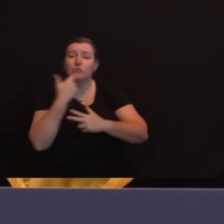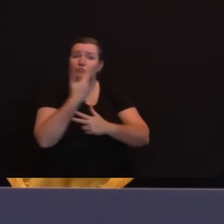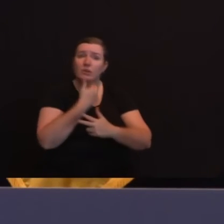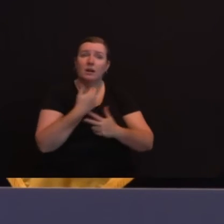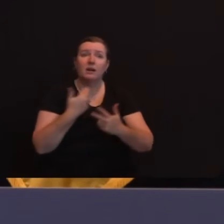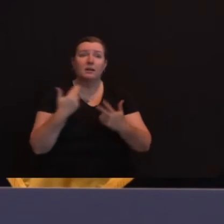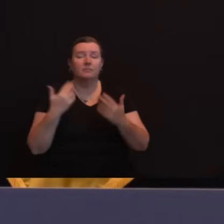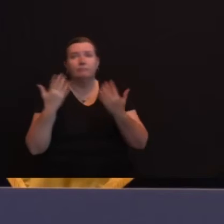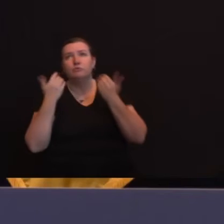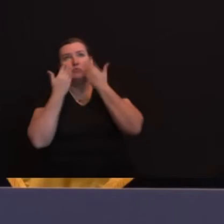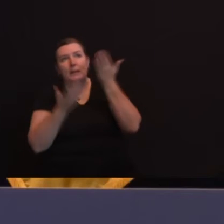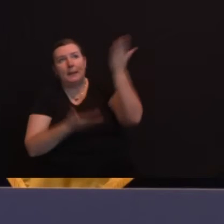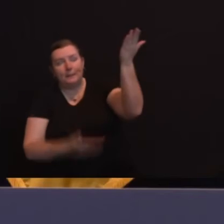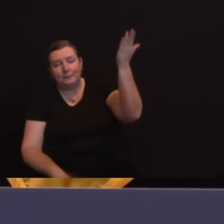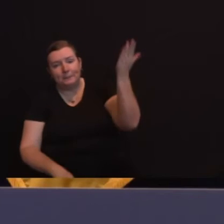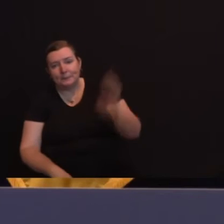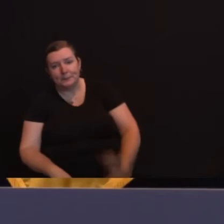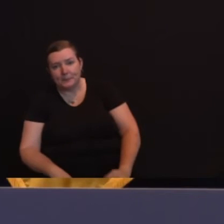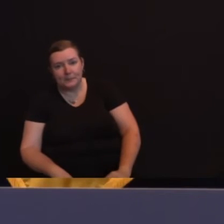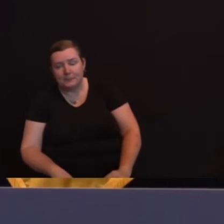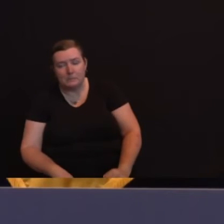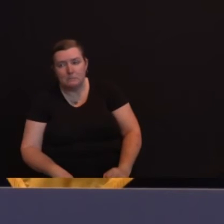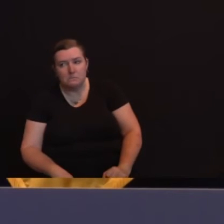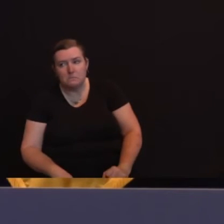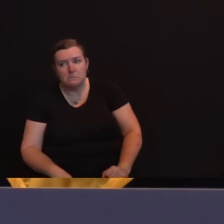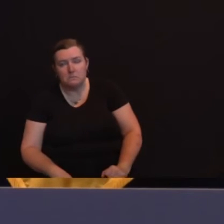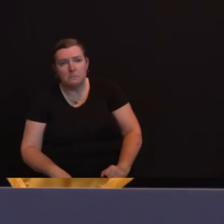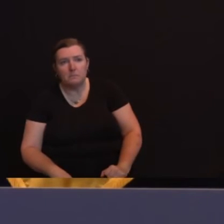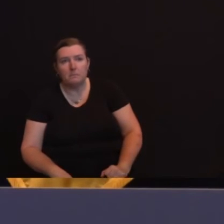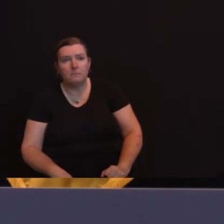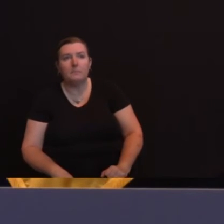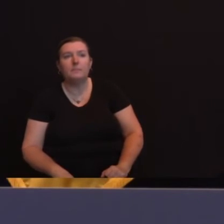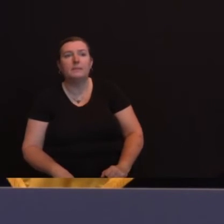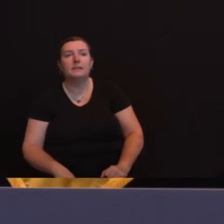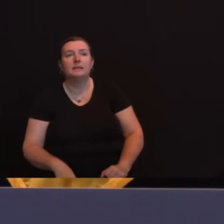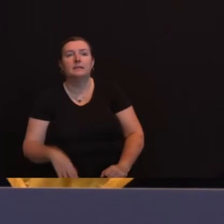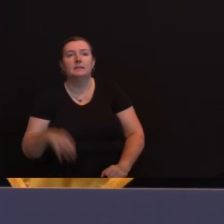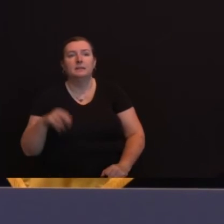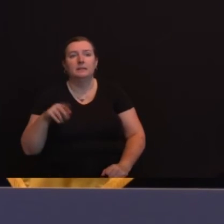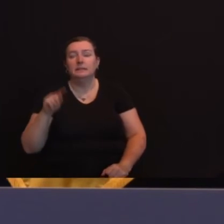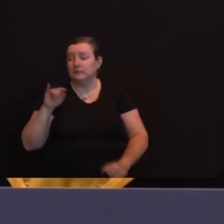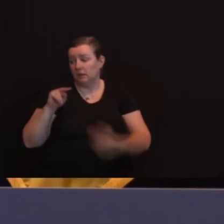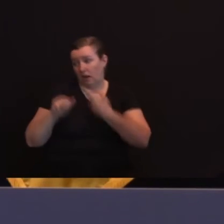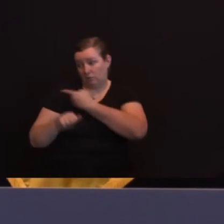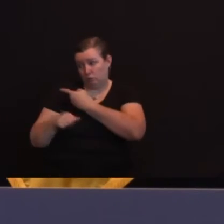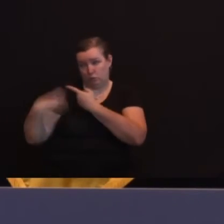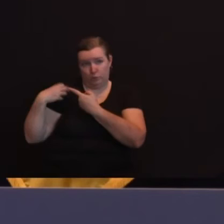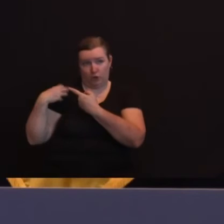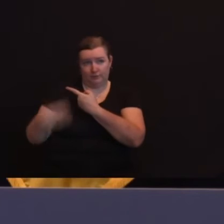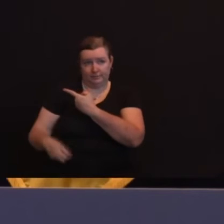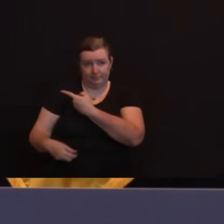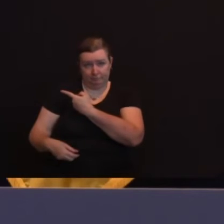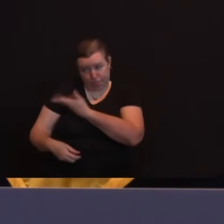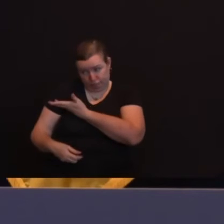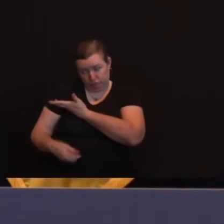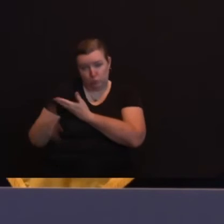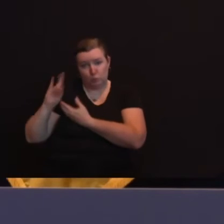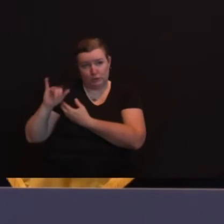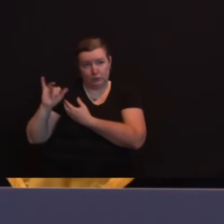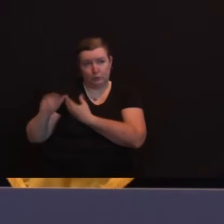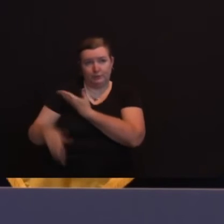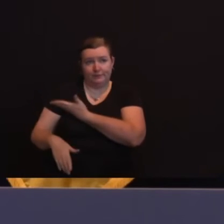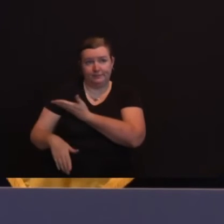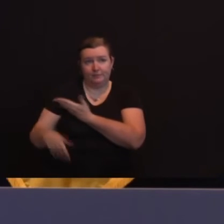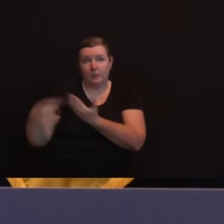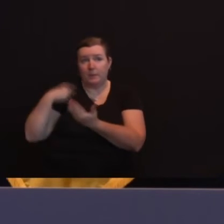big slug of that. But the risk, and Tina, you're the boss here on these things with Judy, the risk in my mind was